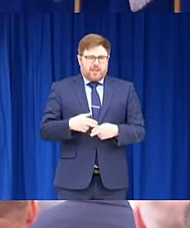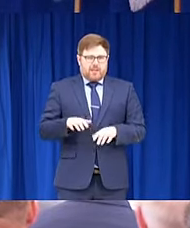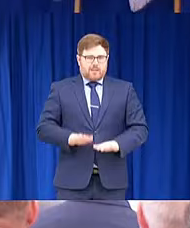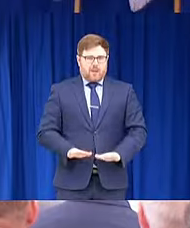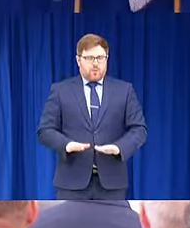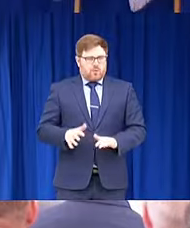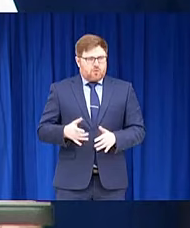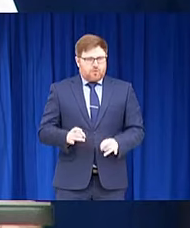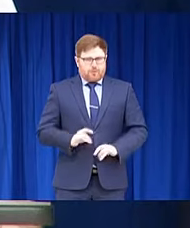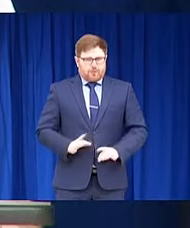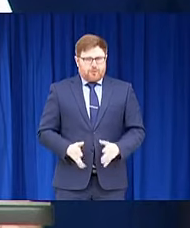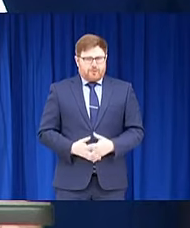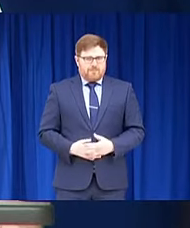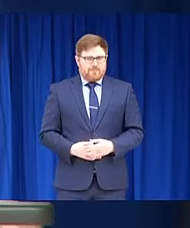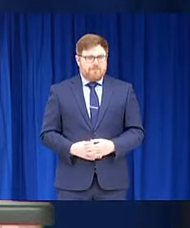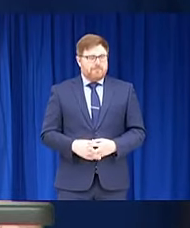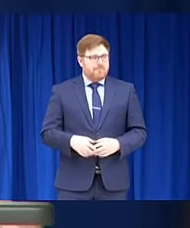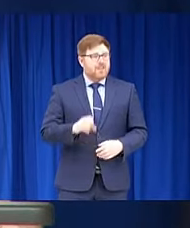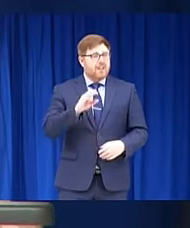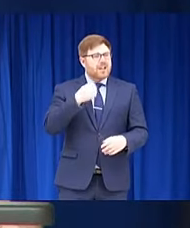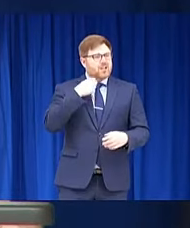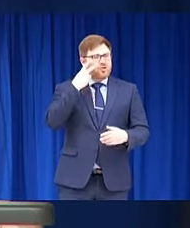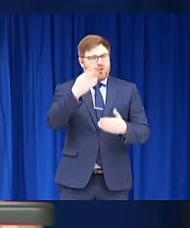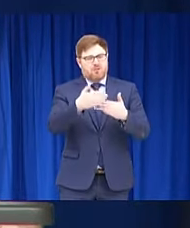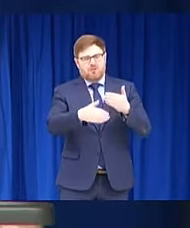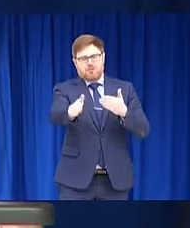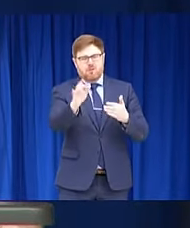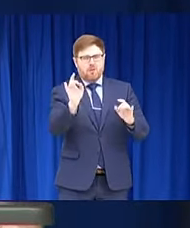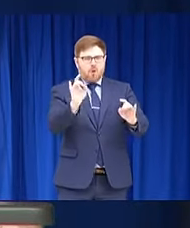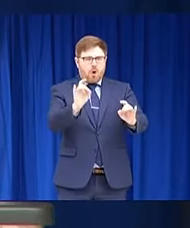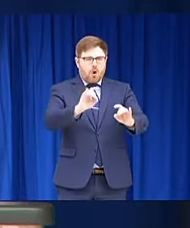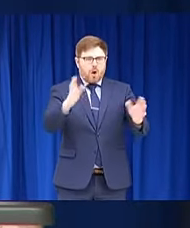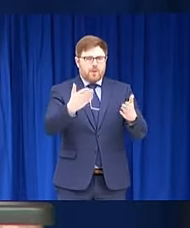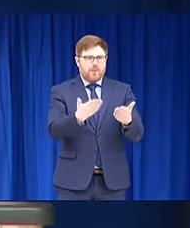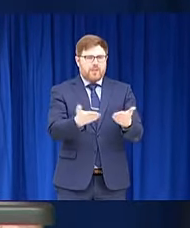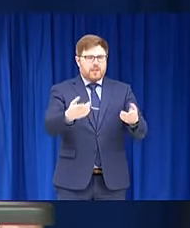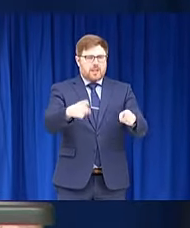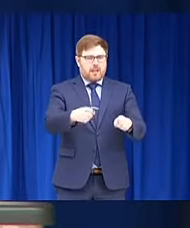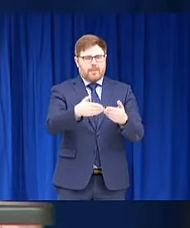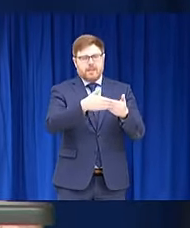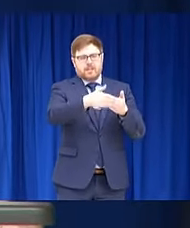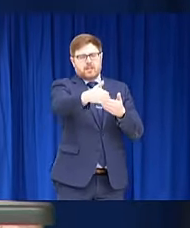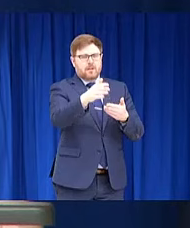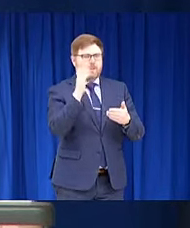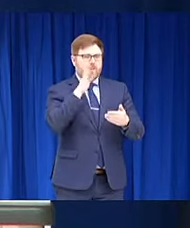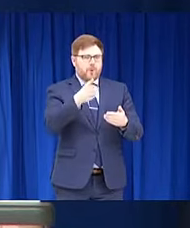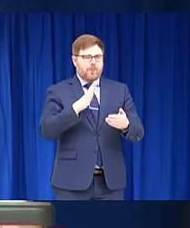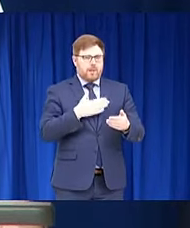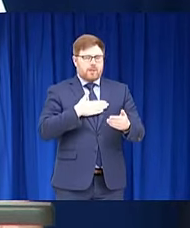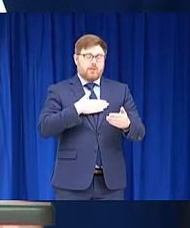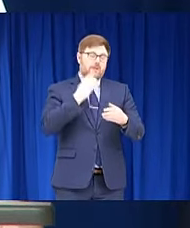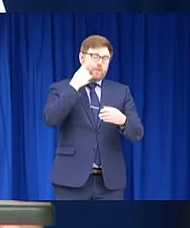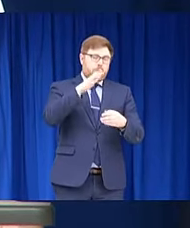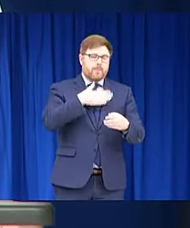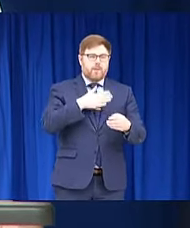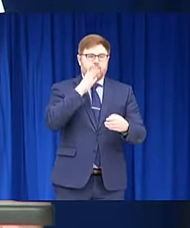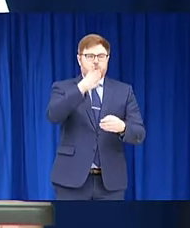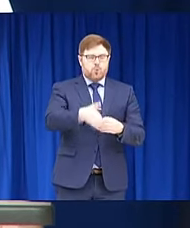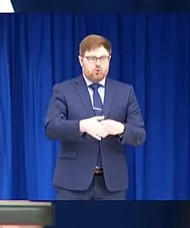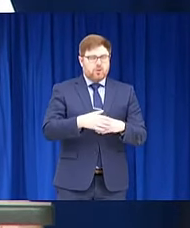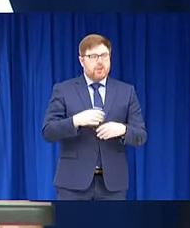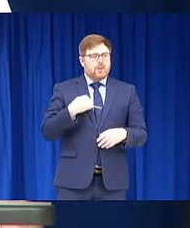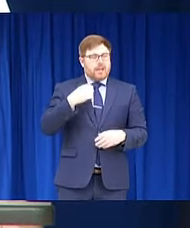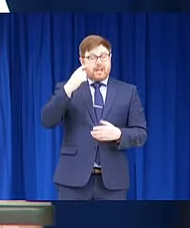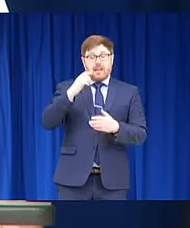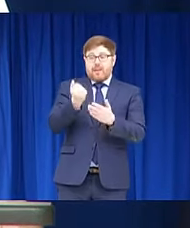was darkness and despair in my future. I was going to hurt the person I cared about the most in this world and assumed I would lose the things that gave me